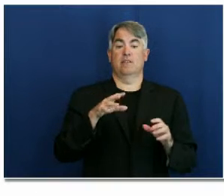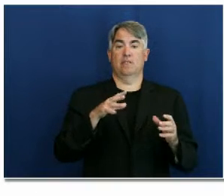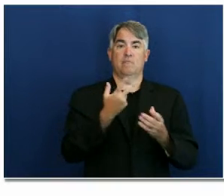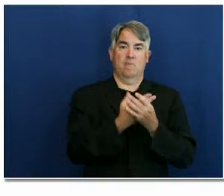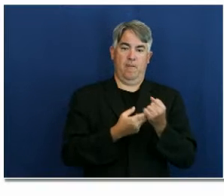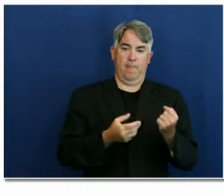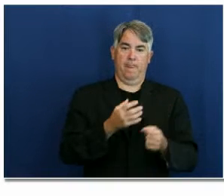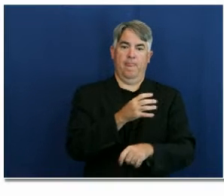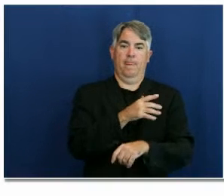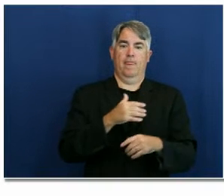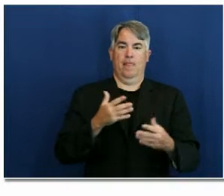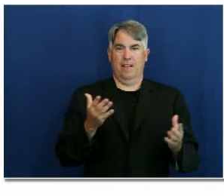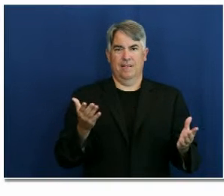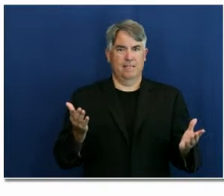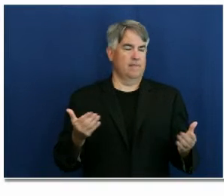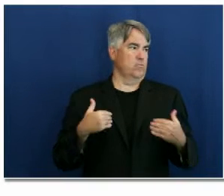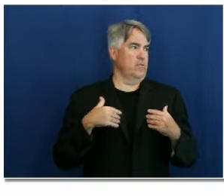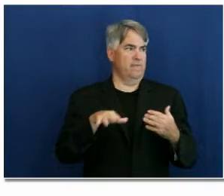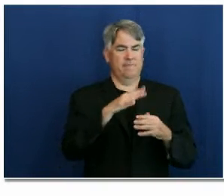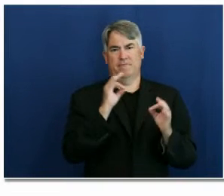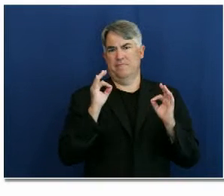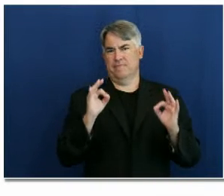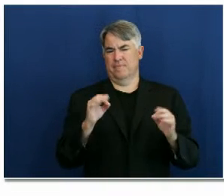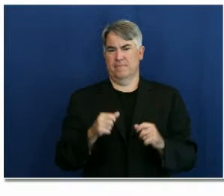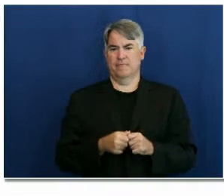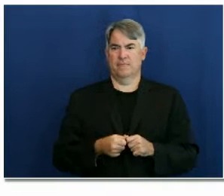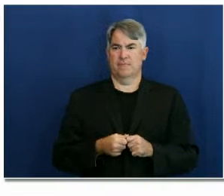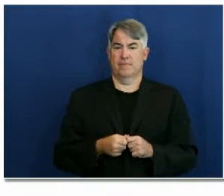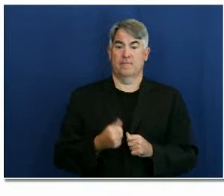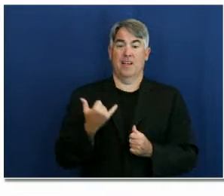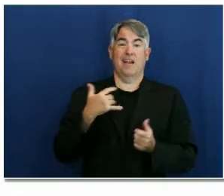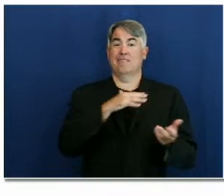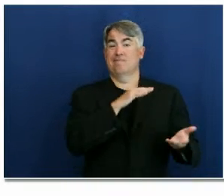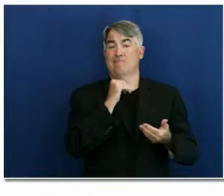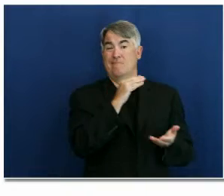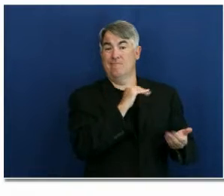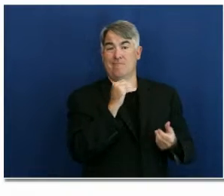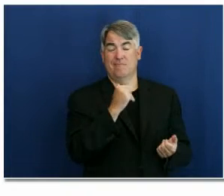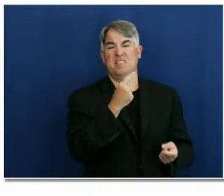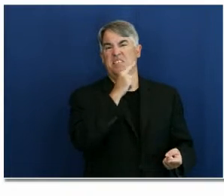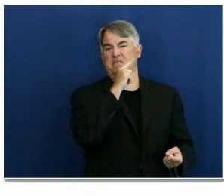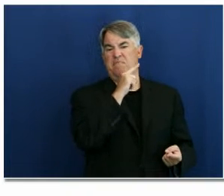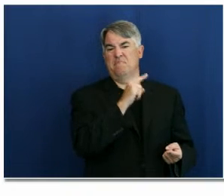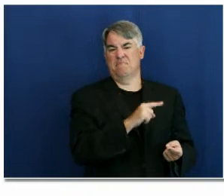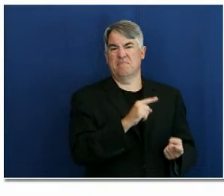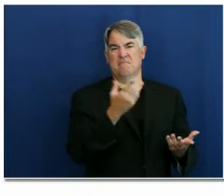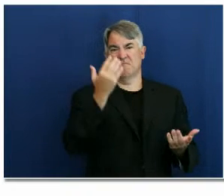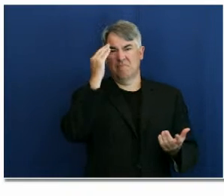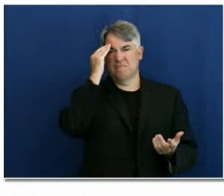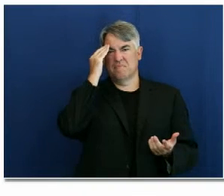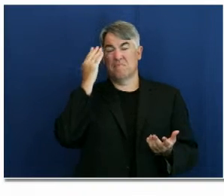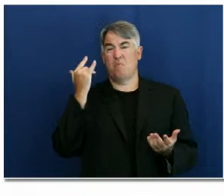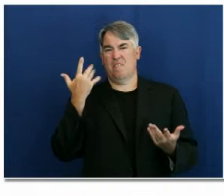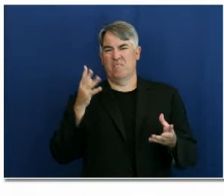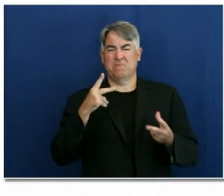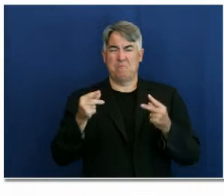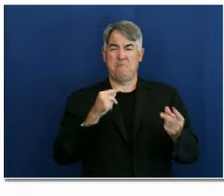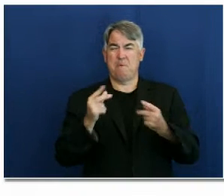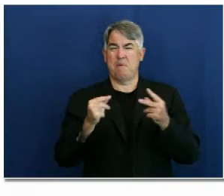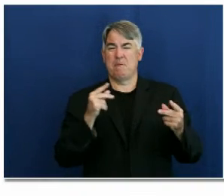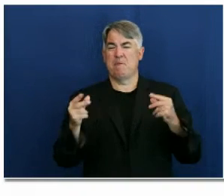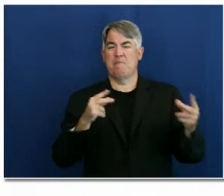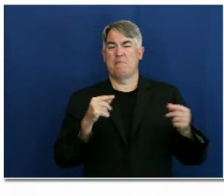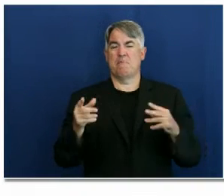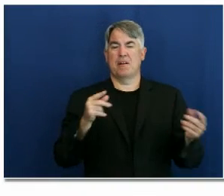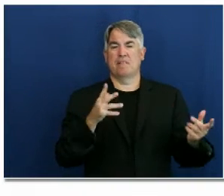is encouraging. Next, you see vaccine shipments. As expected, they're trending down. We have plenty of vaccine. There